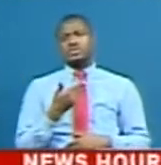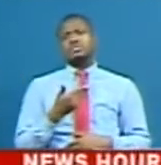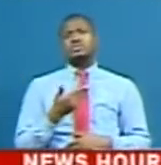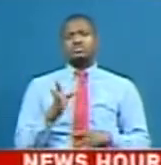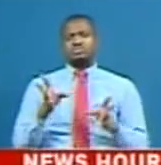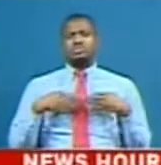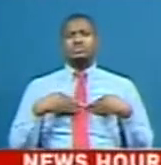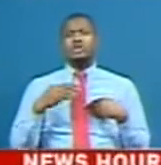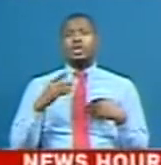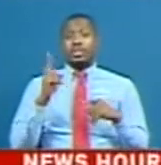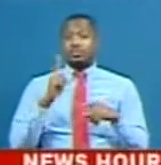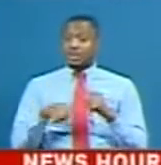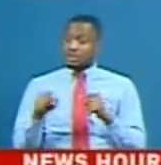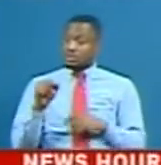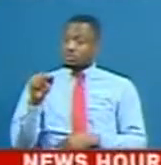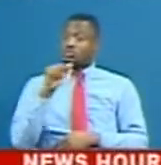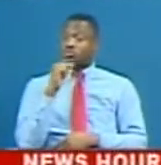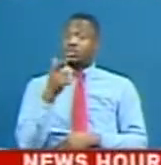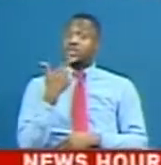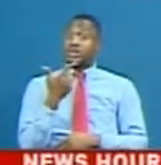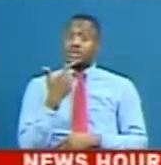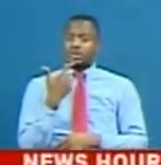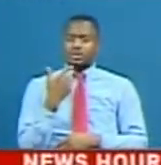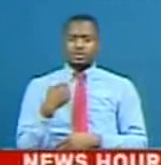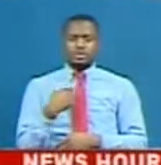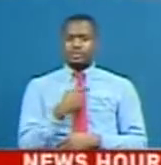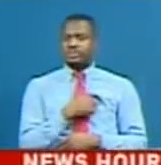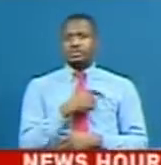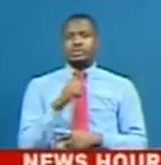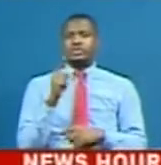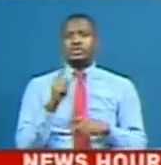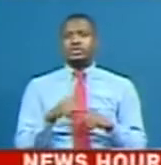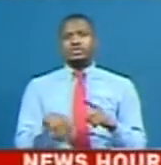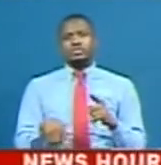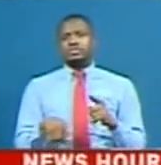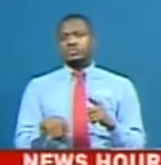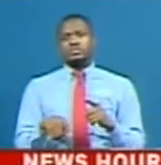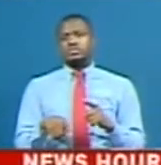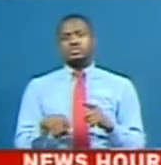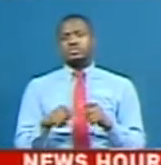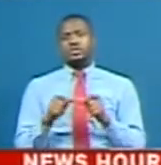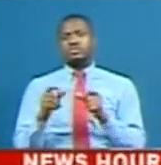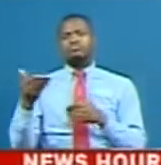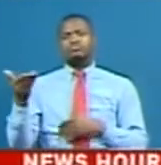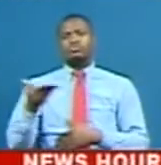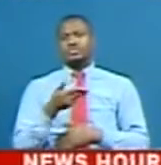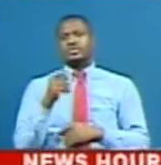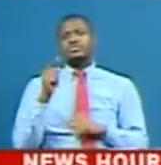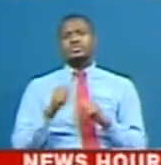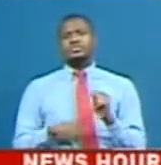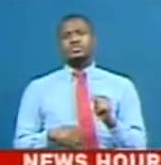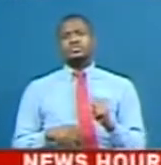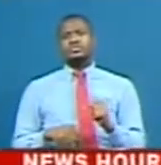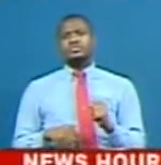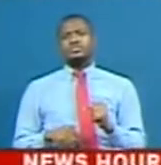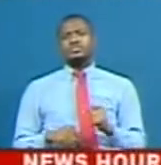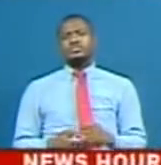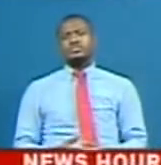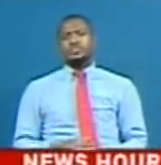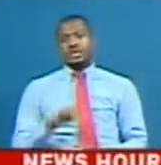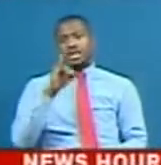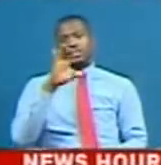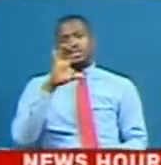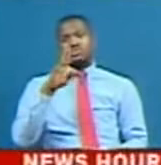beings, you can take it over. But until that is done, we follow the court decisions and they continue the rehabilitating the place.